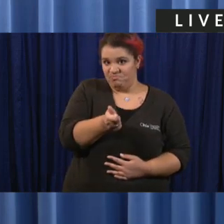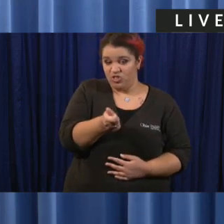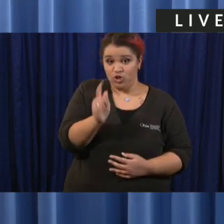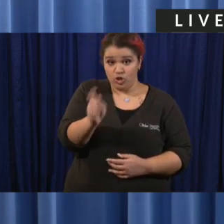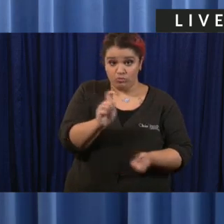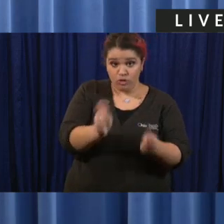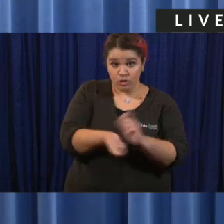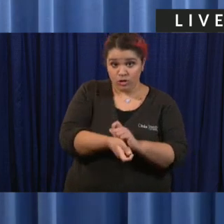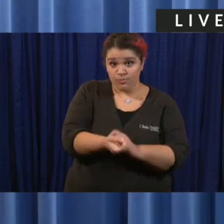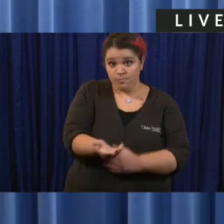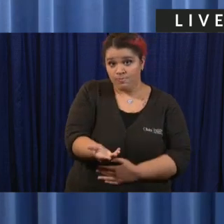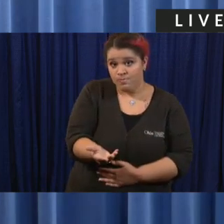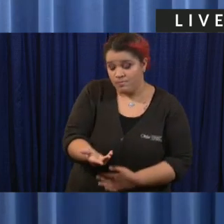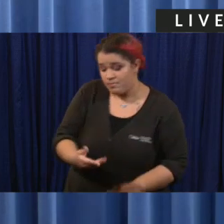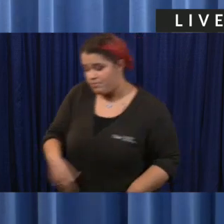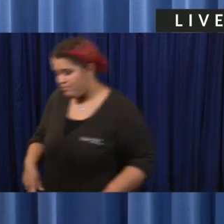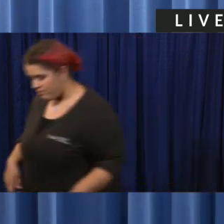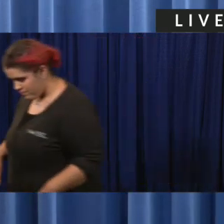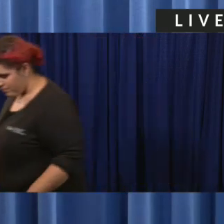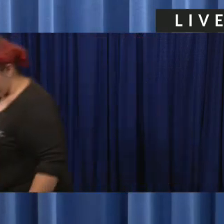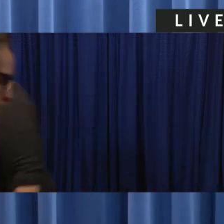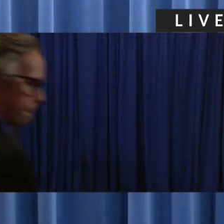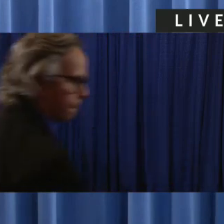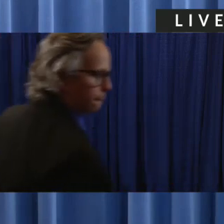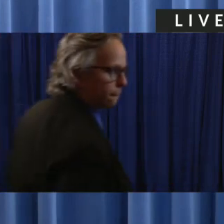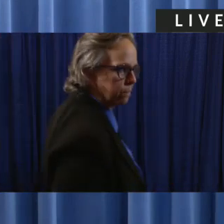I don't think we are ready to do that.